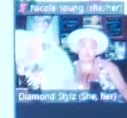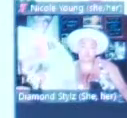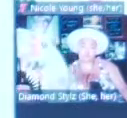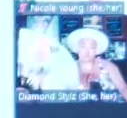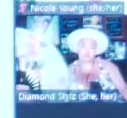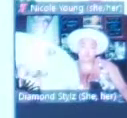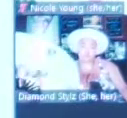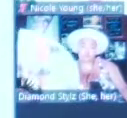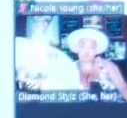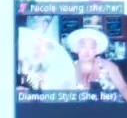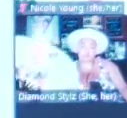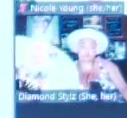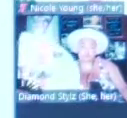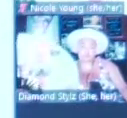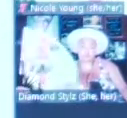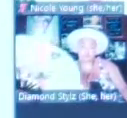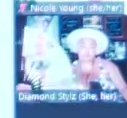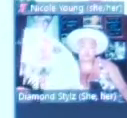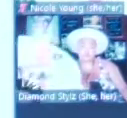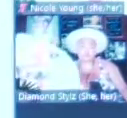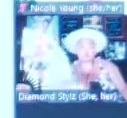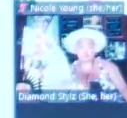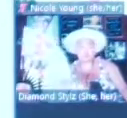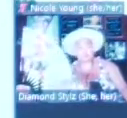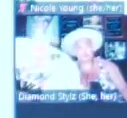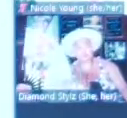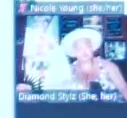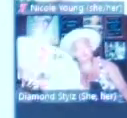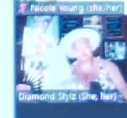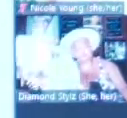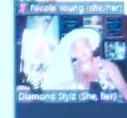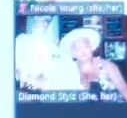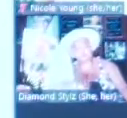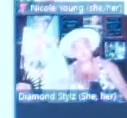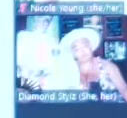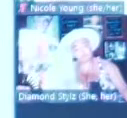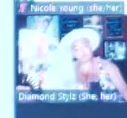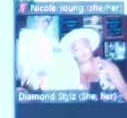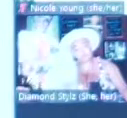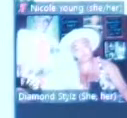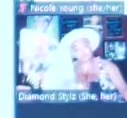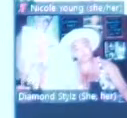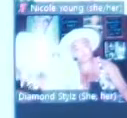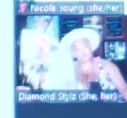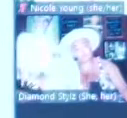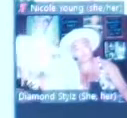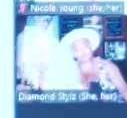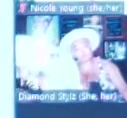she doesn't even exist. You know what I'm saying? And there are a multitude of other black women who